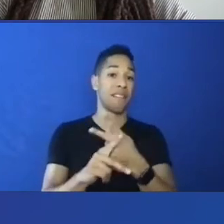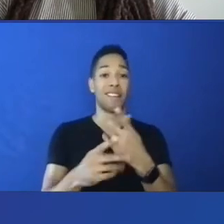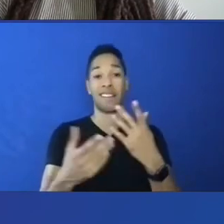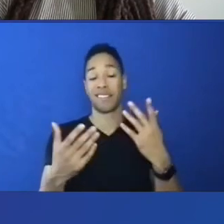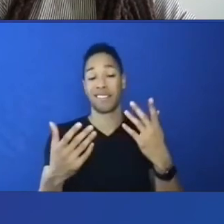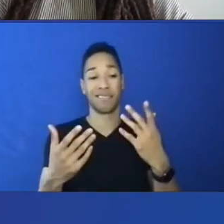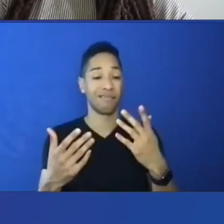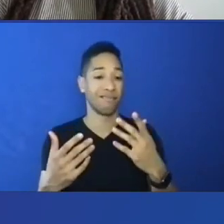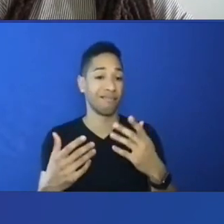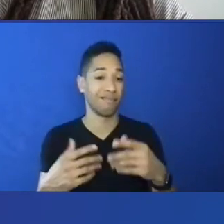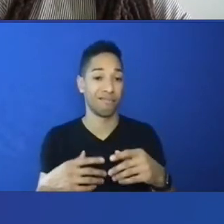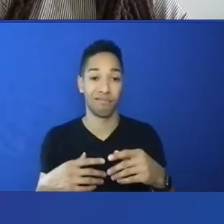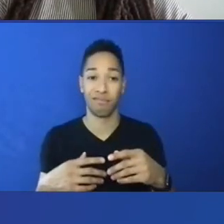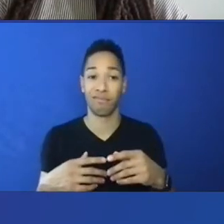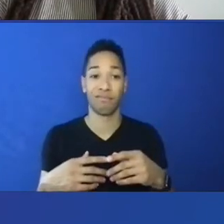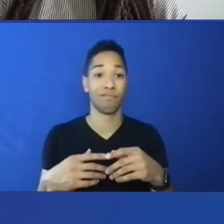or